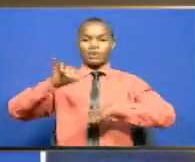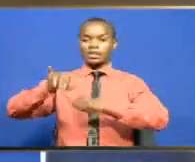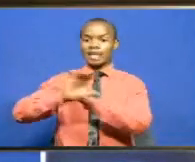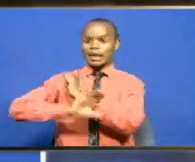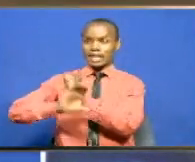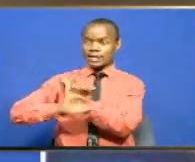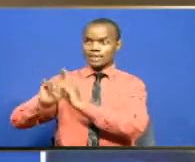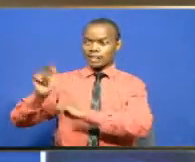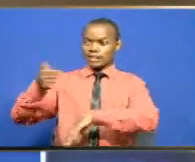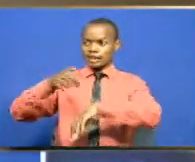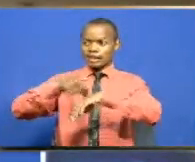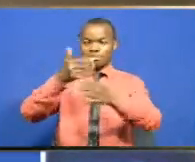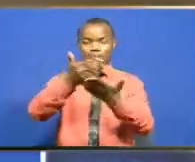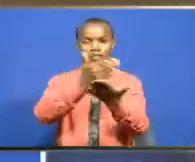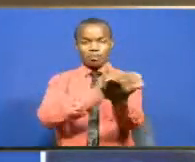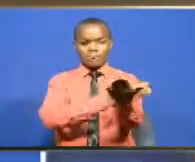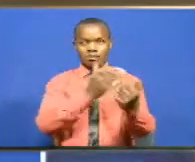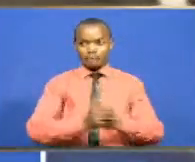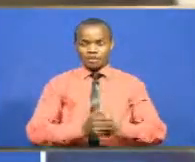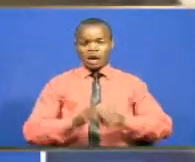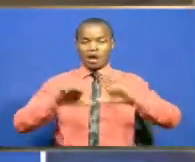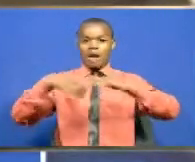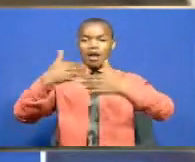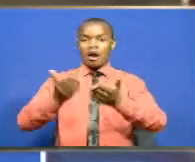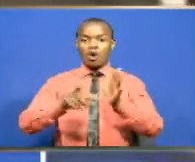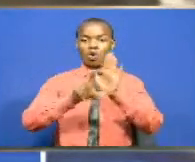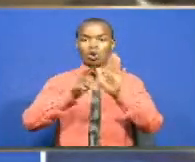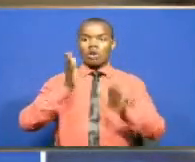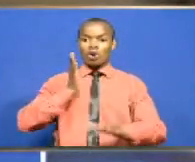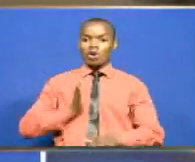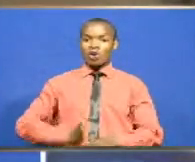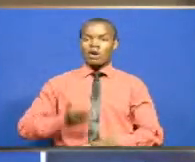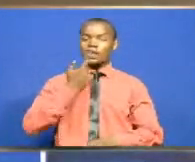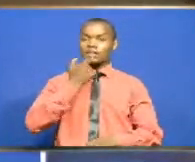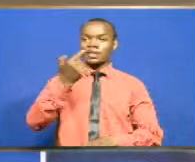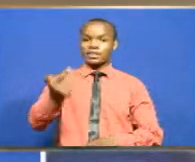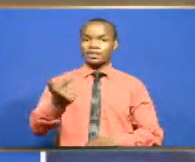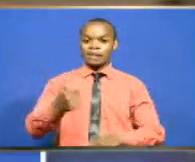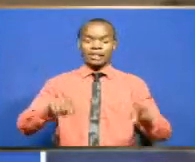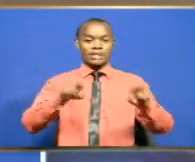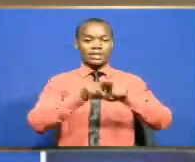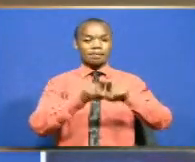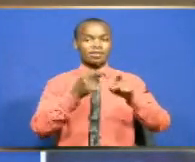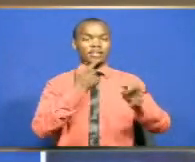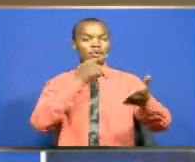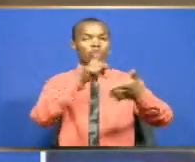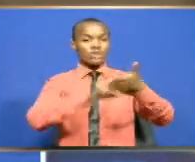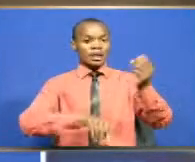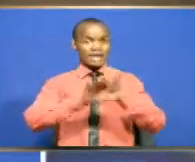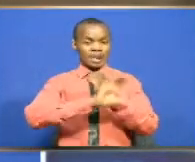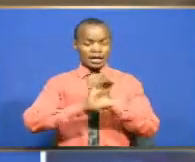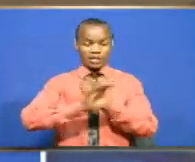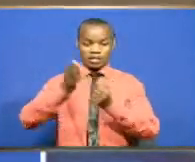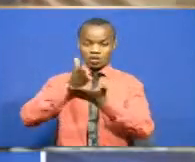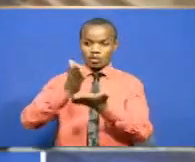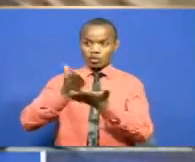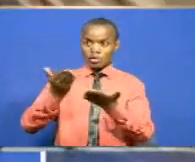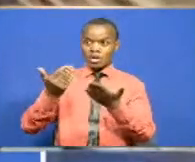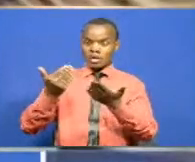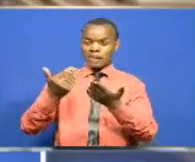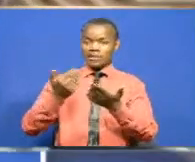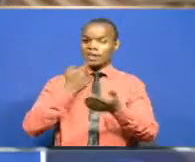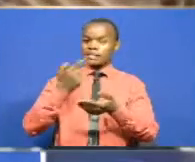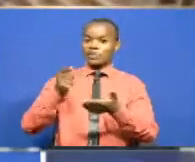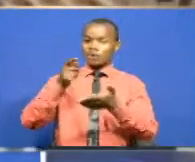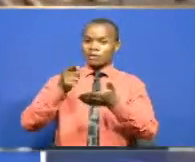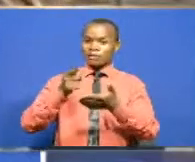asylum program. This is according to his lawyer George Lushiri Wajakoya. Lema had entered the country seeking political asylum, claiming his life